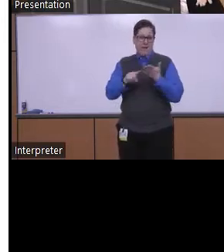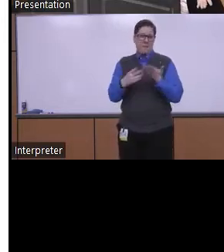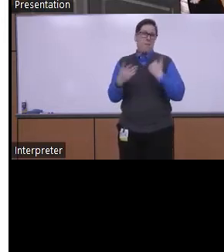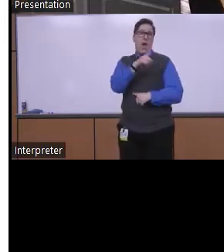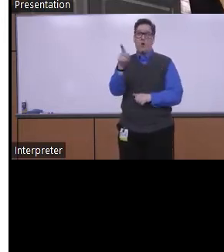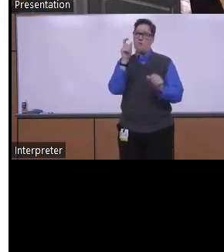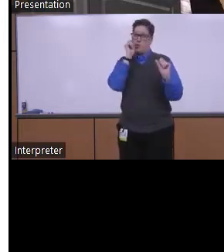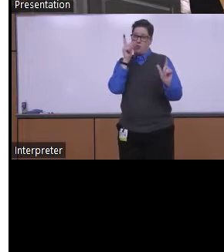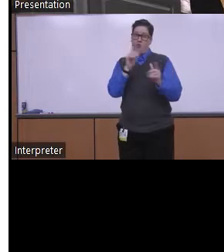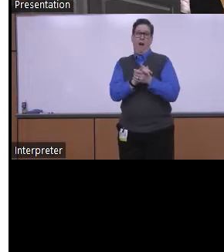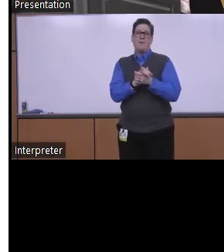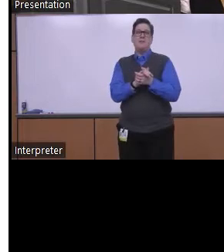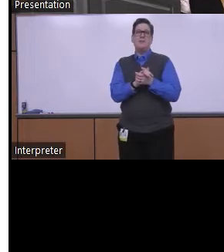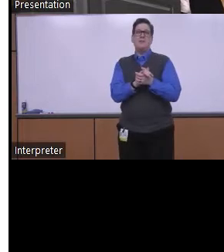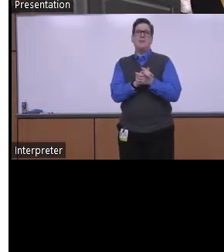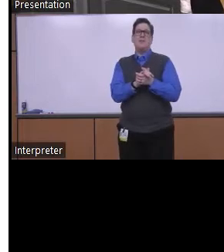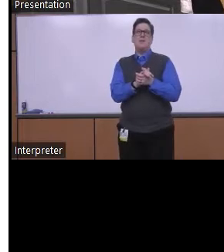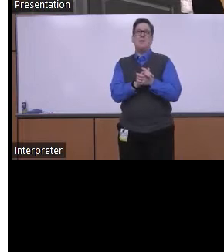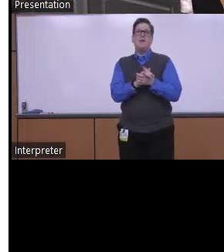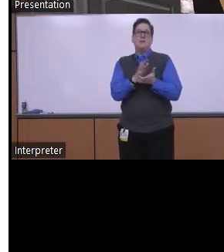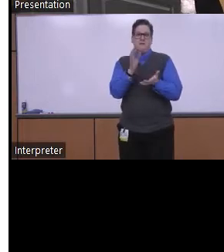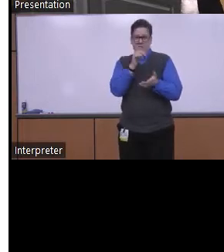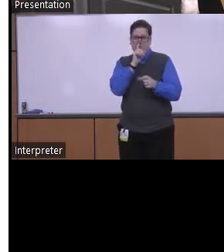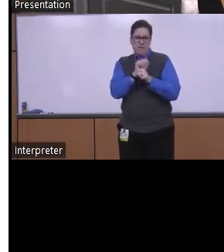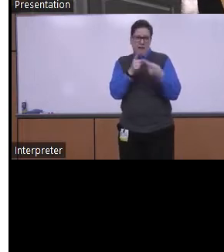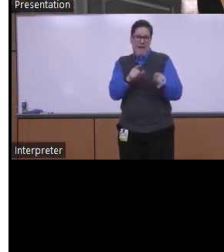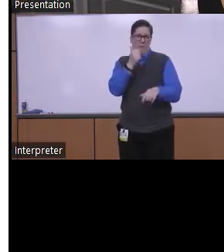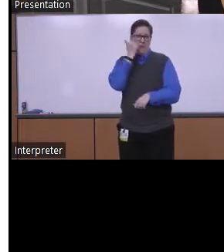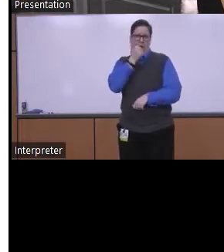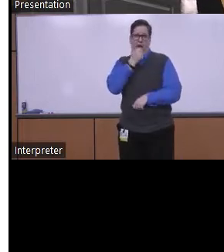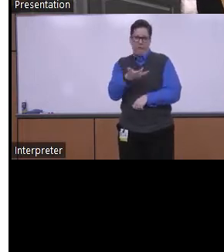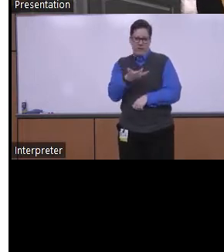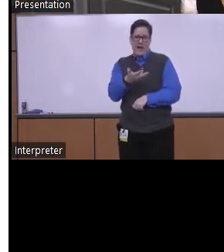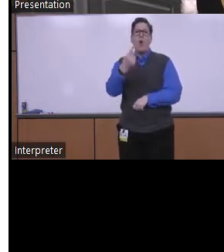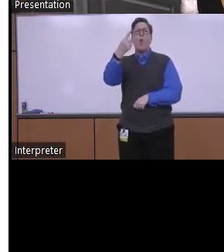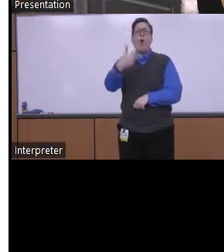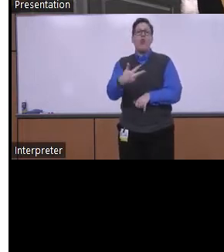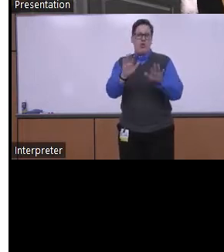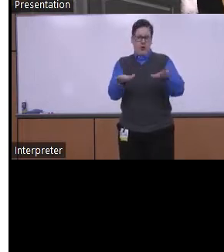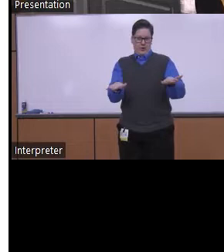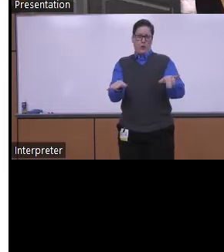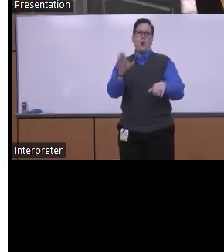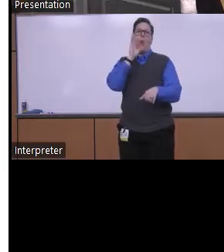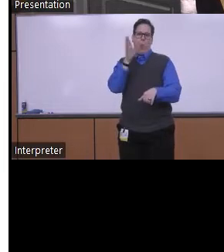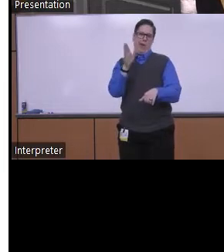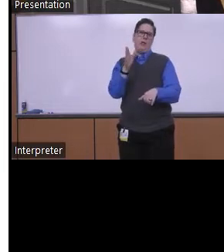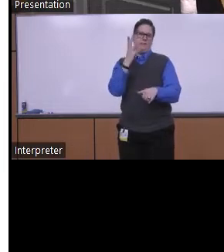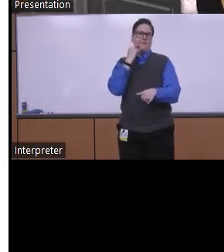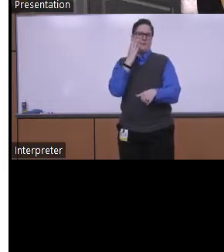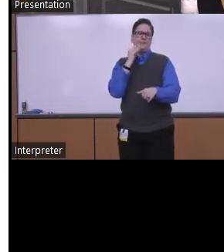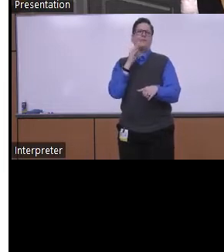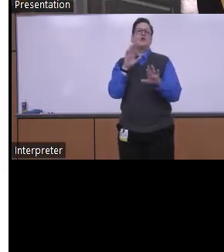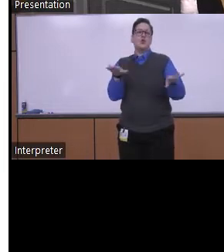might be surprised. It's just almost an everyday experience. 1 out of every 3 children will be a subject of child